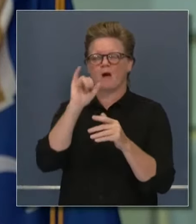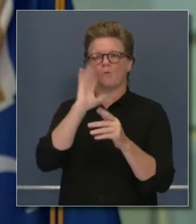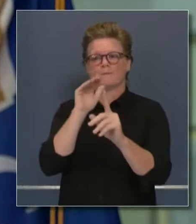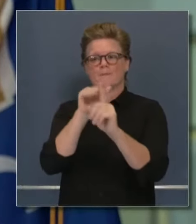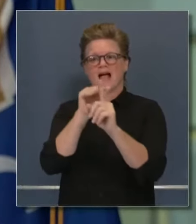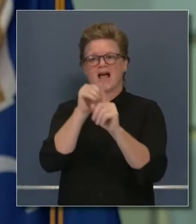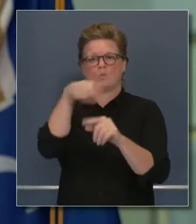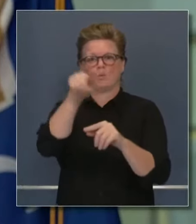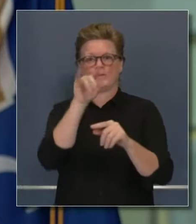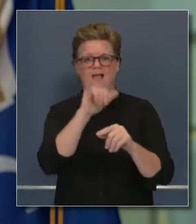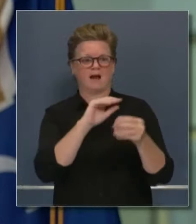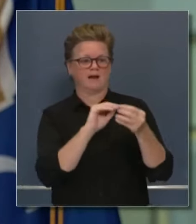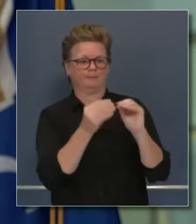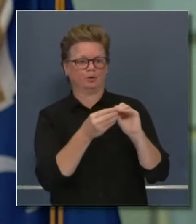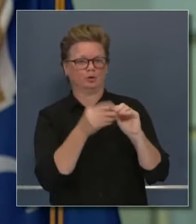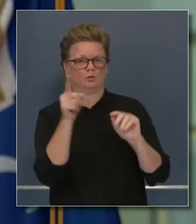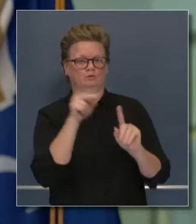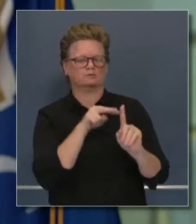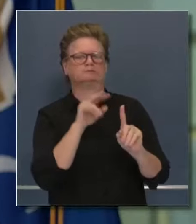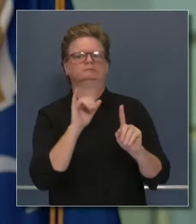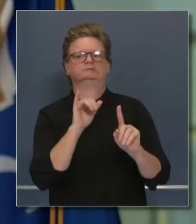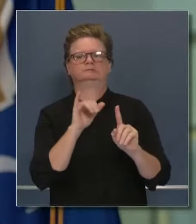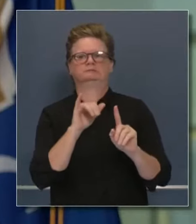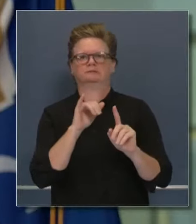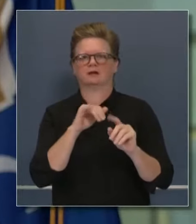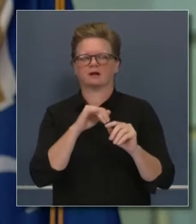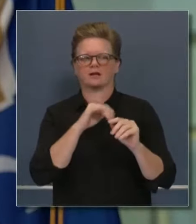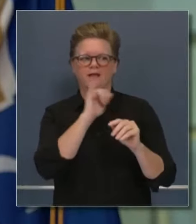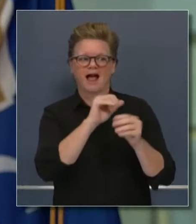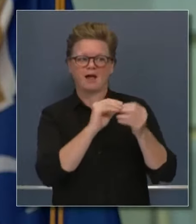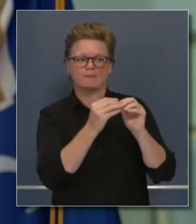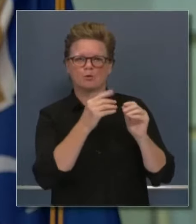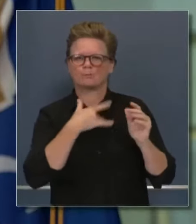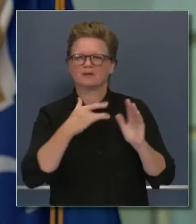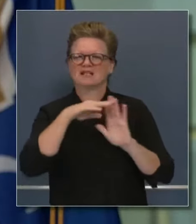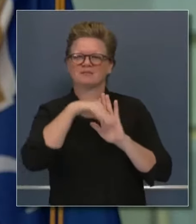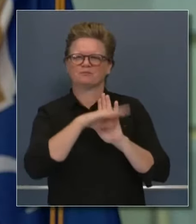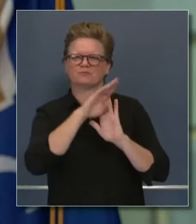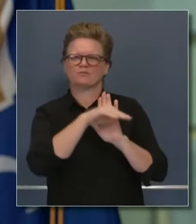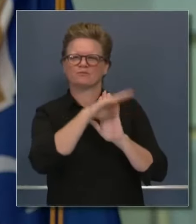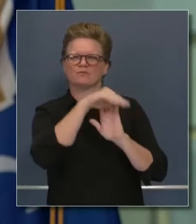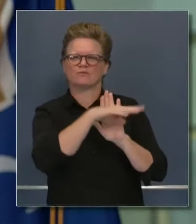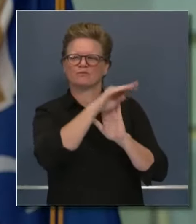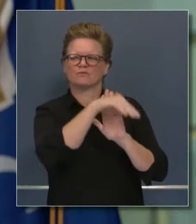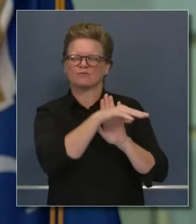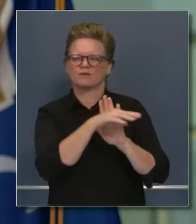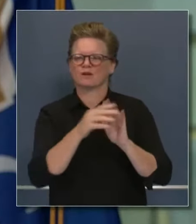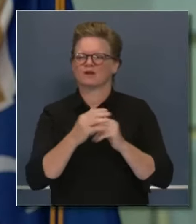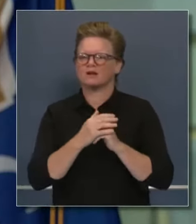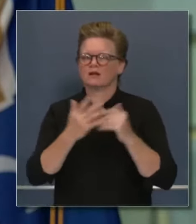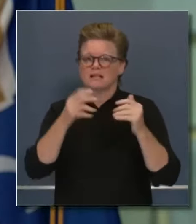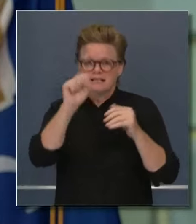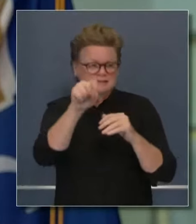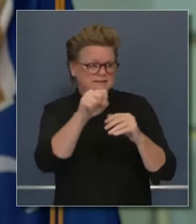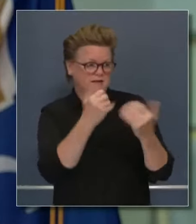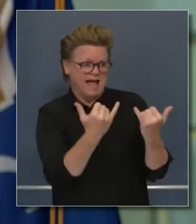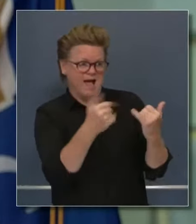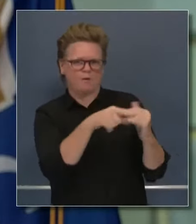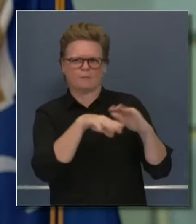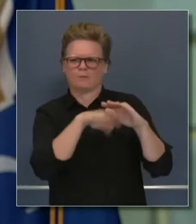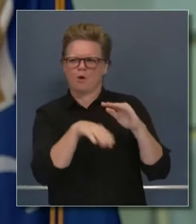a while bounced around a bit, and we'll continue to watch it very closely. And even though it's below 1, it can quickly